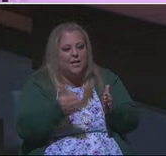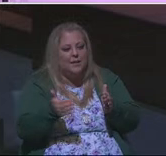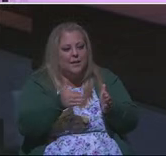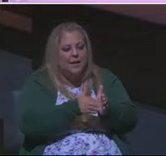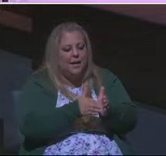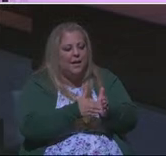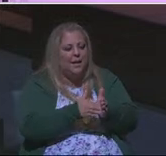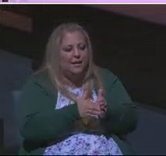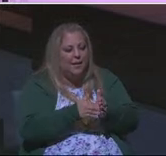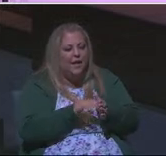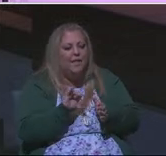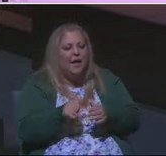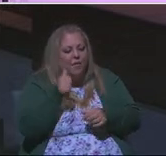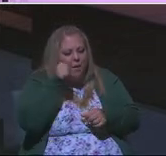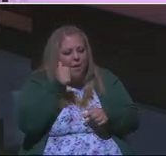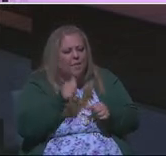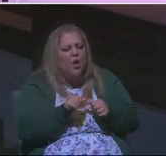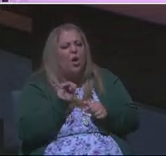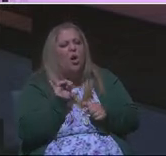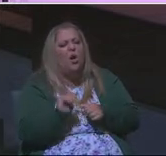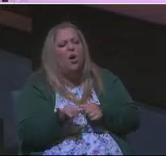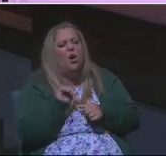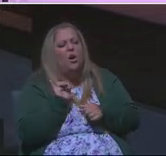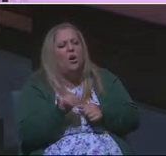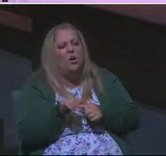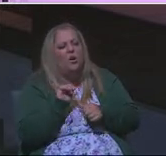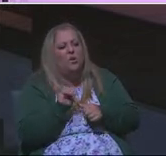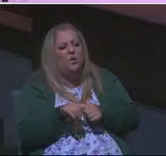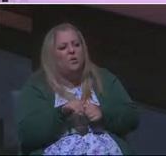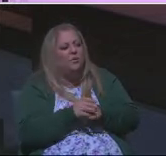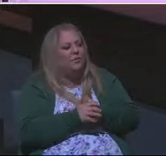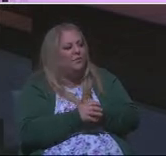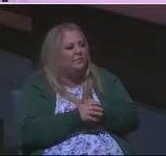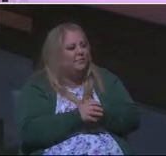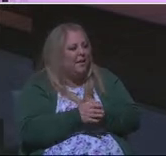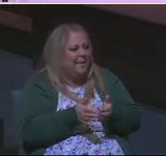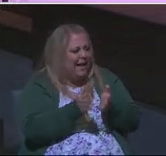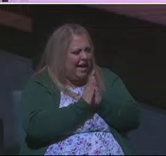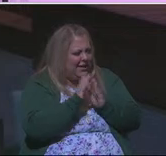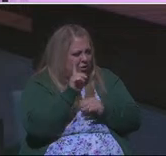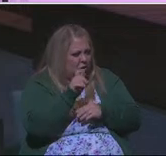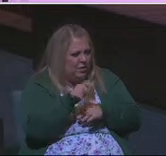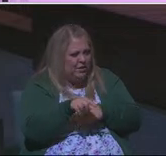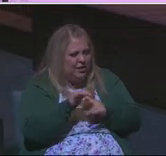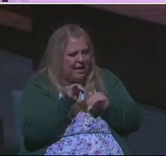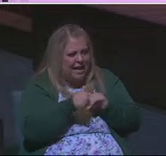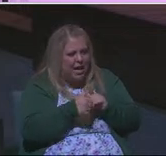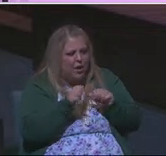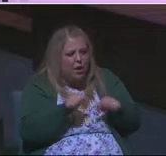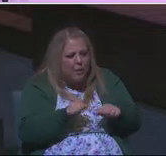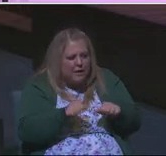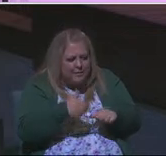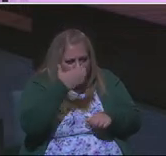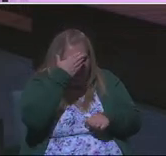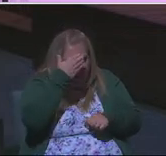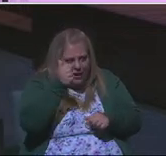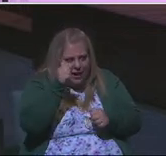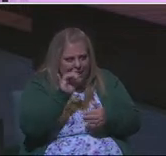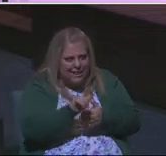his, they're like, oh yeah. Let me ask you a question. How could you possibly forget that?